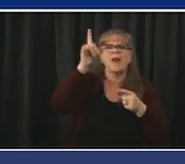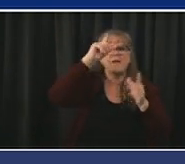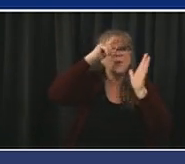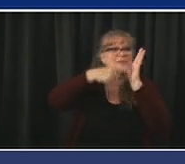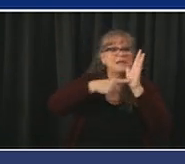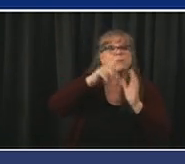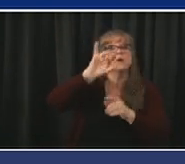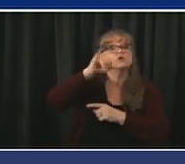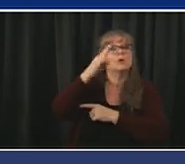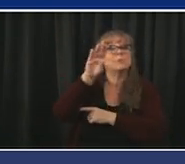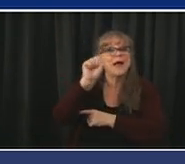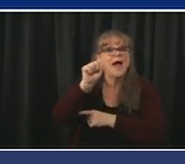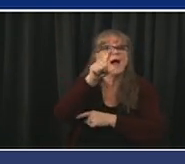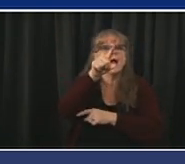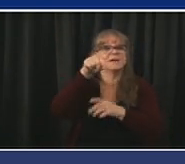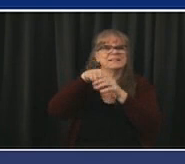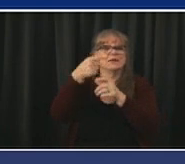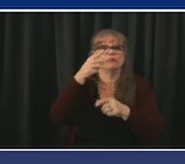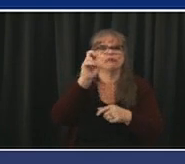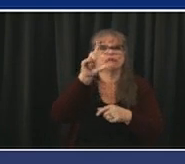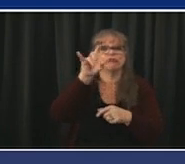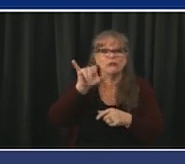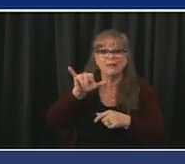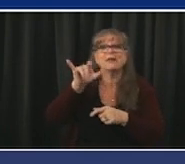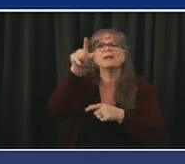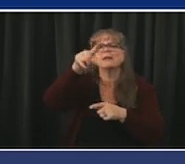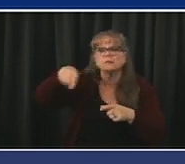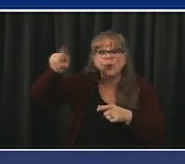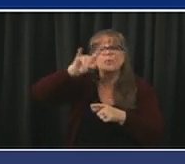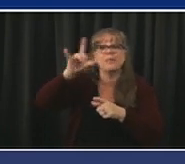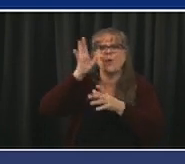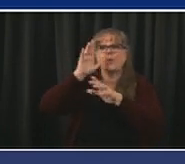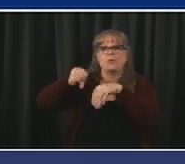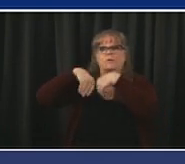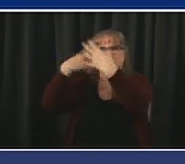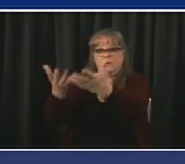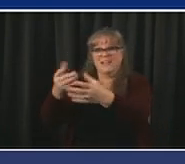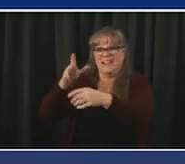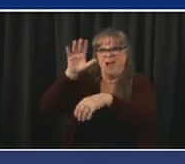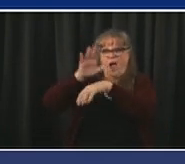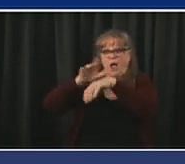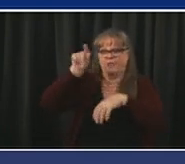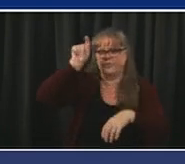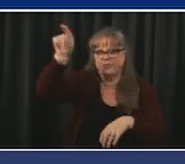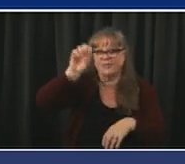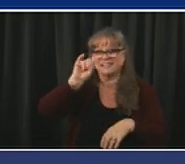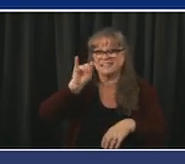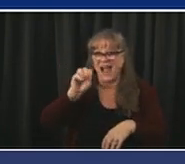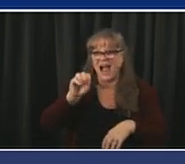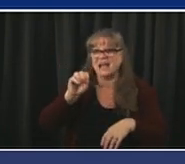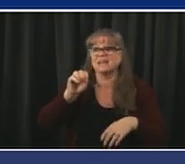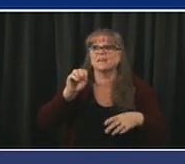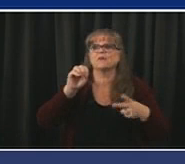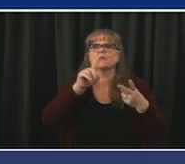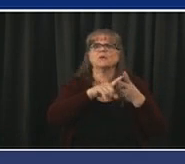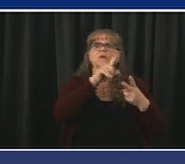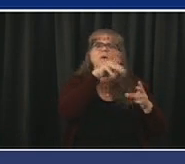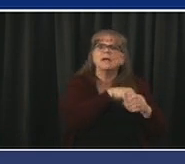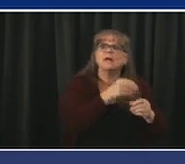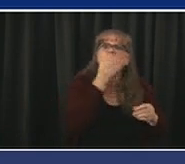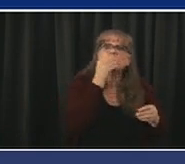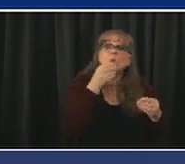community vaccine site. Grocery workers, again, those who are currently employed grocery workers, will also be eligible on March